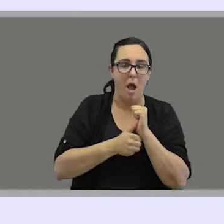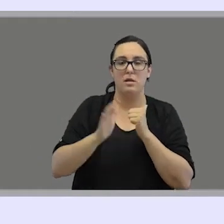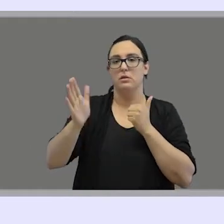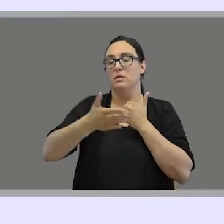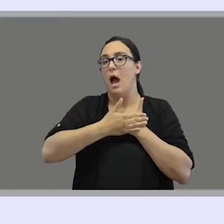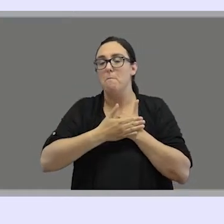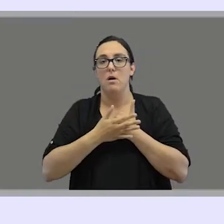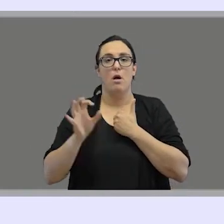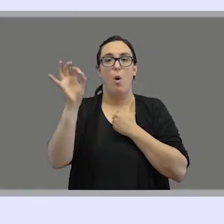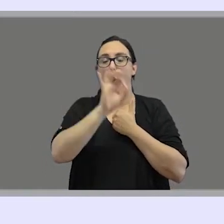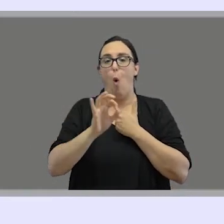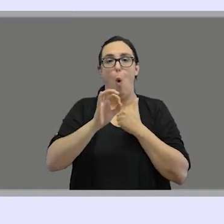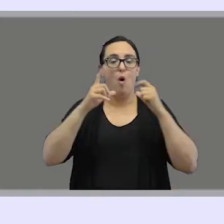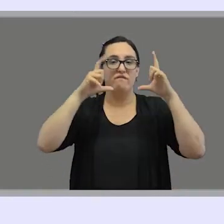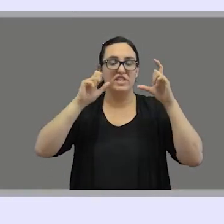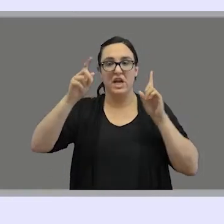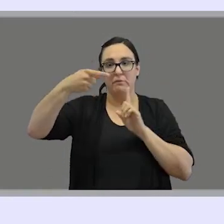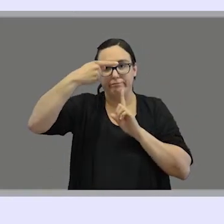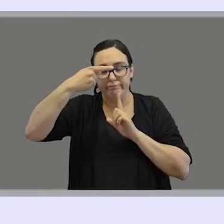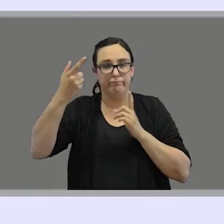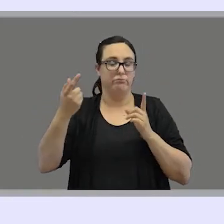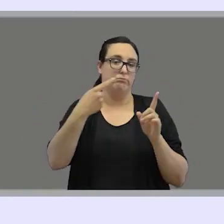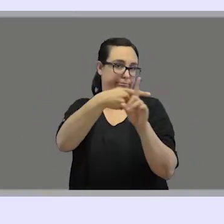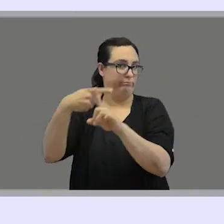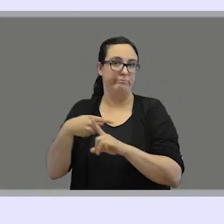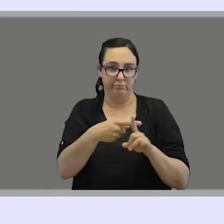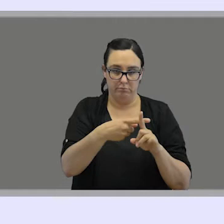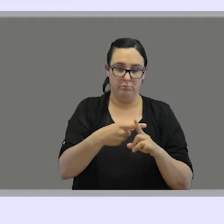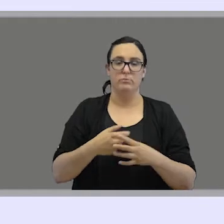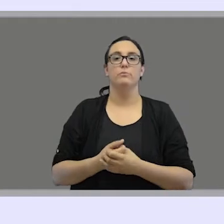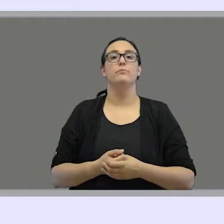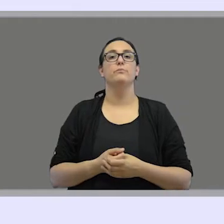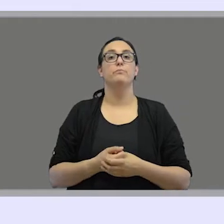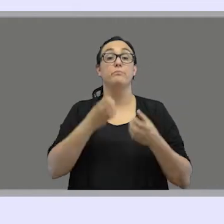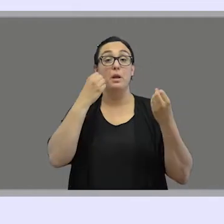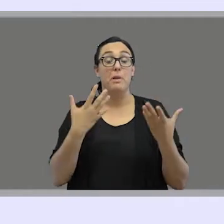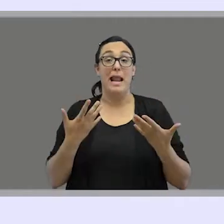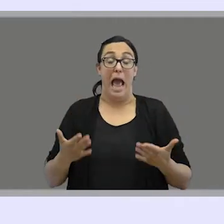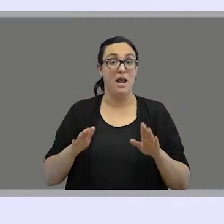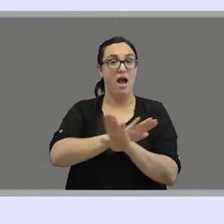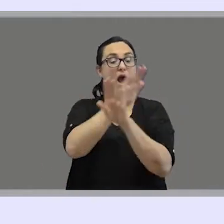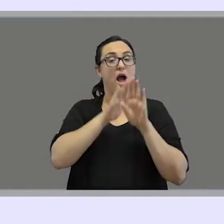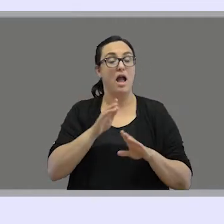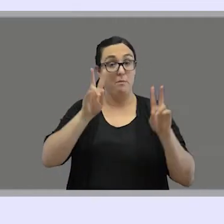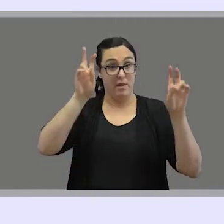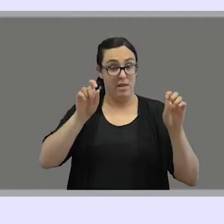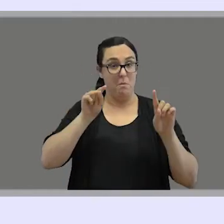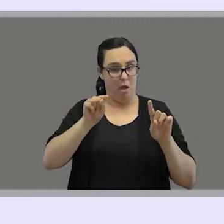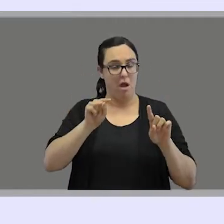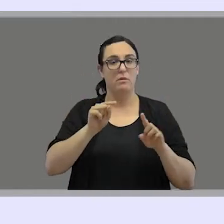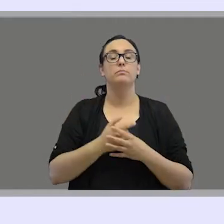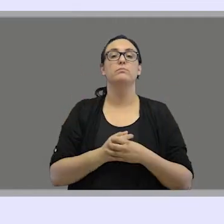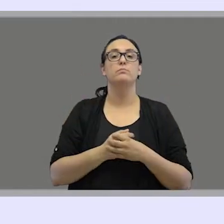example, the hand shape or the facial expressions. Okay, and to finish with